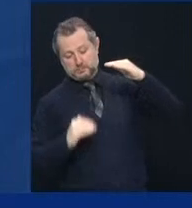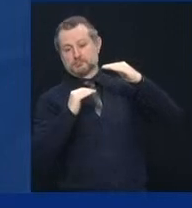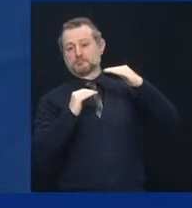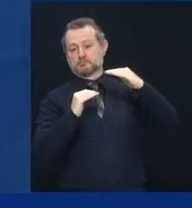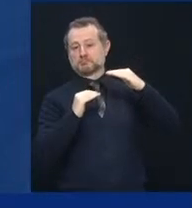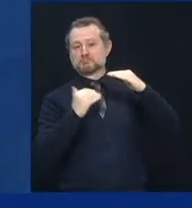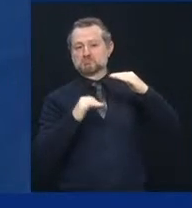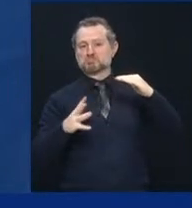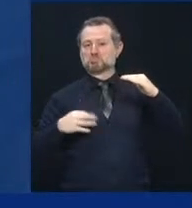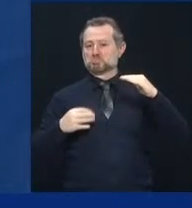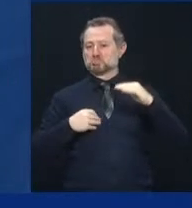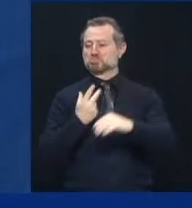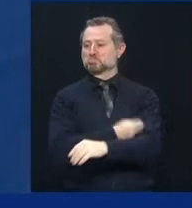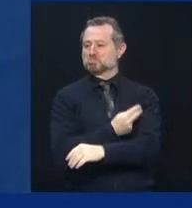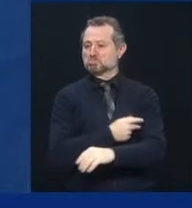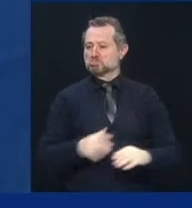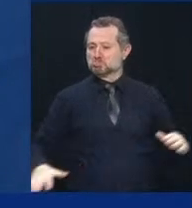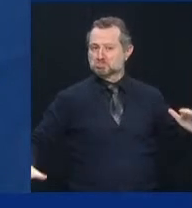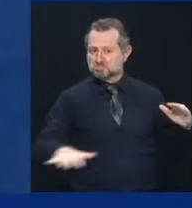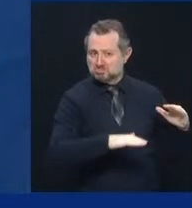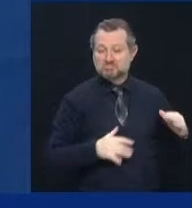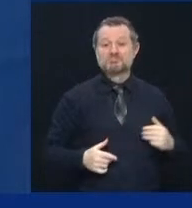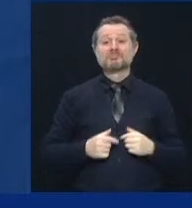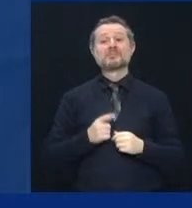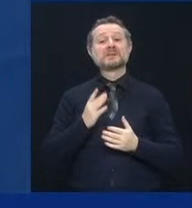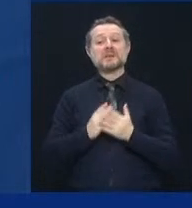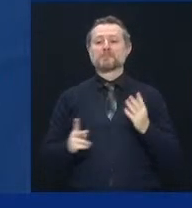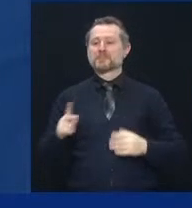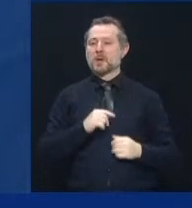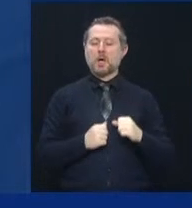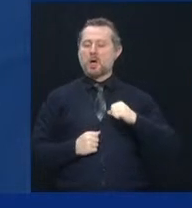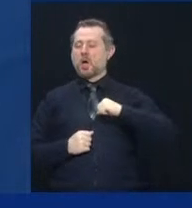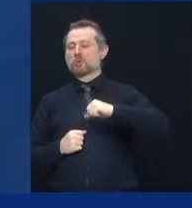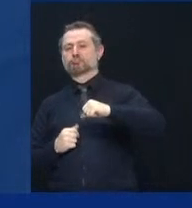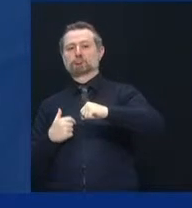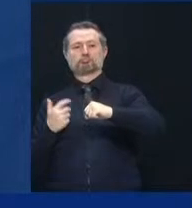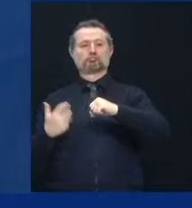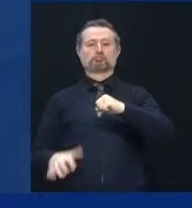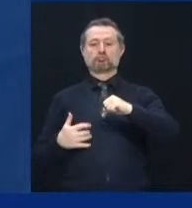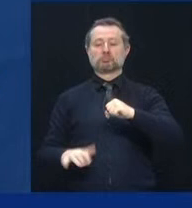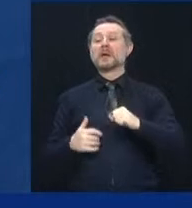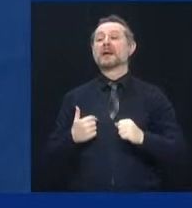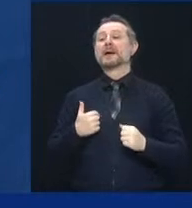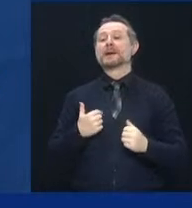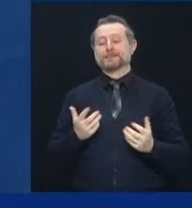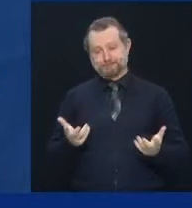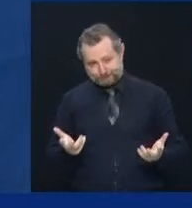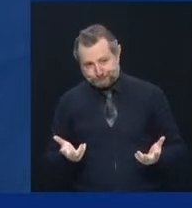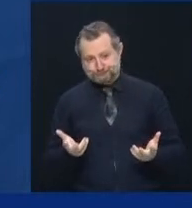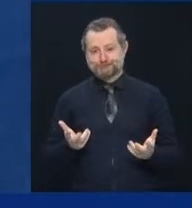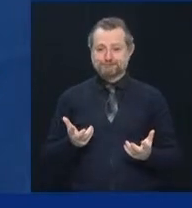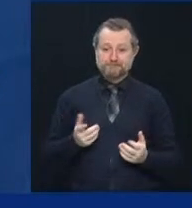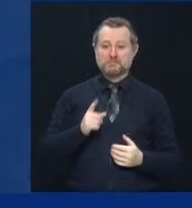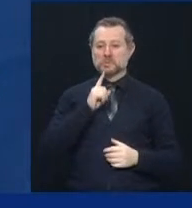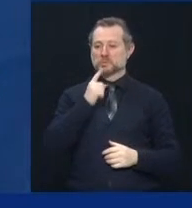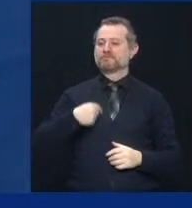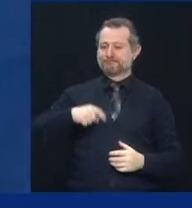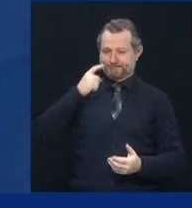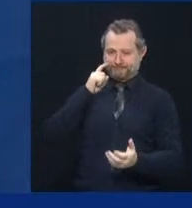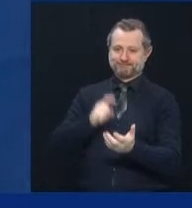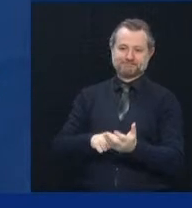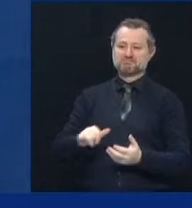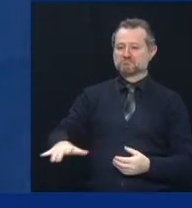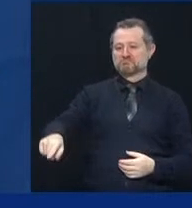the vaccine. Some people don't want to receive the vaccine. We're seeing that all across